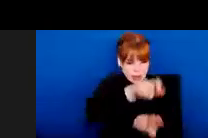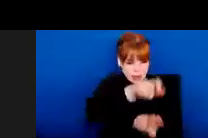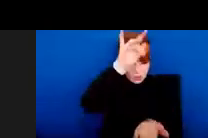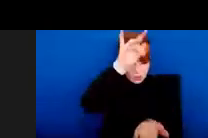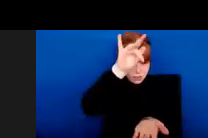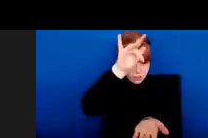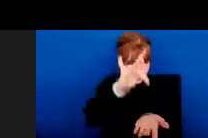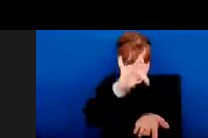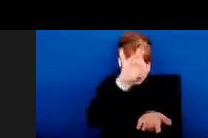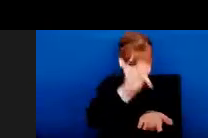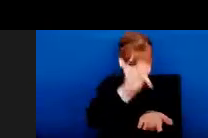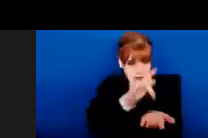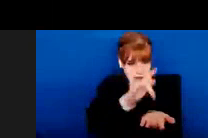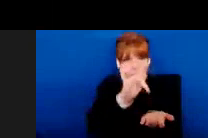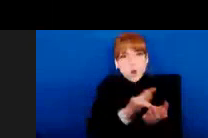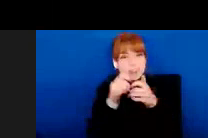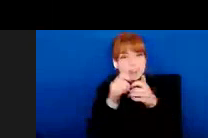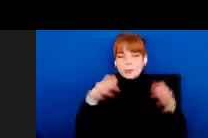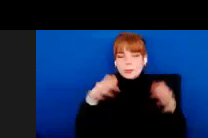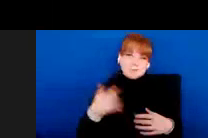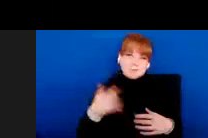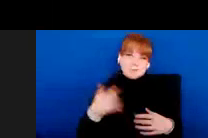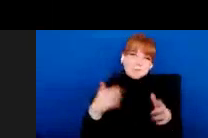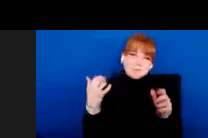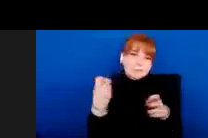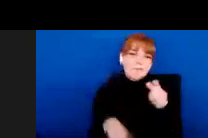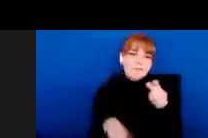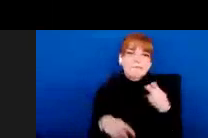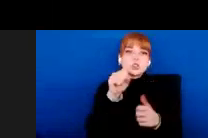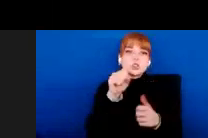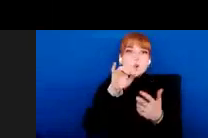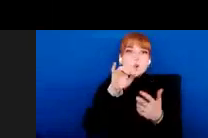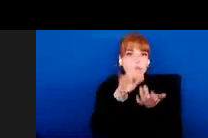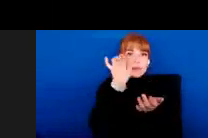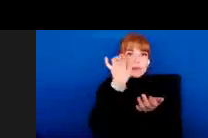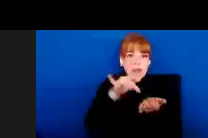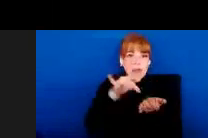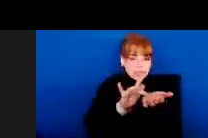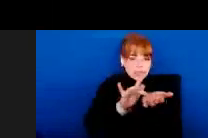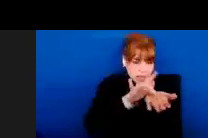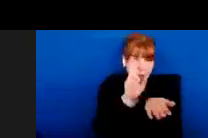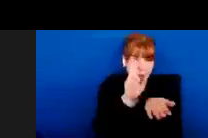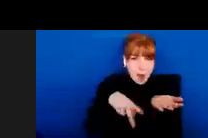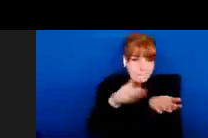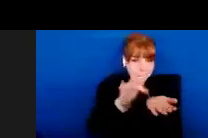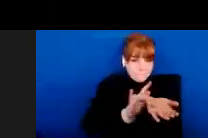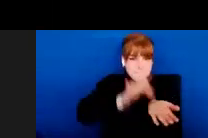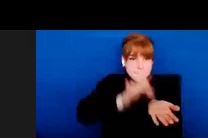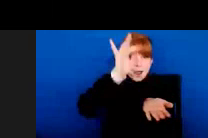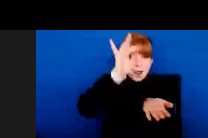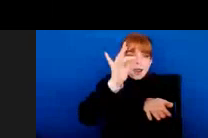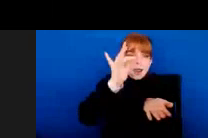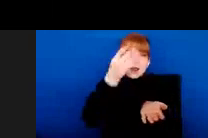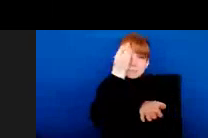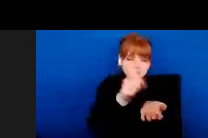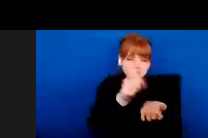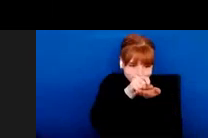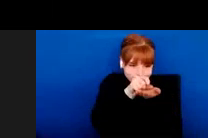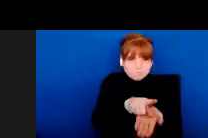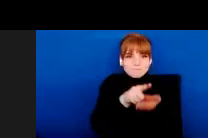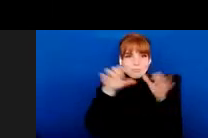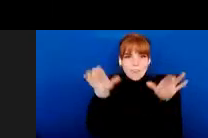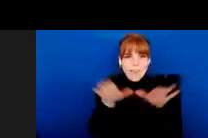that up movement that is what's going to trigger that, and that's built in. It's just if you're using JavaScript to custom